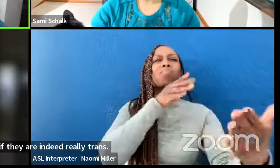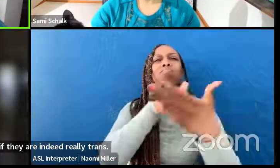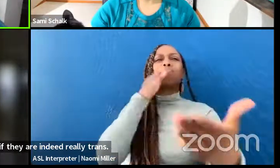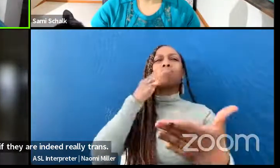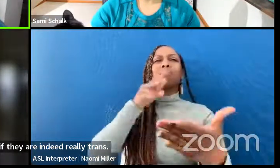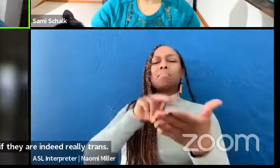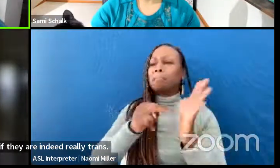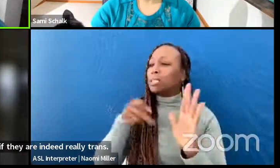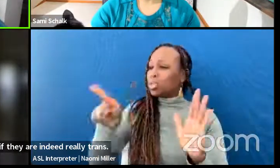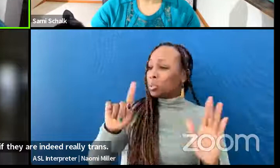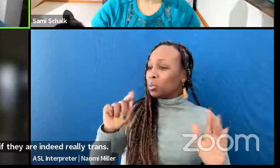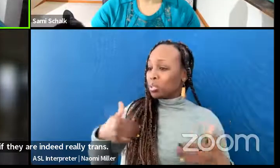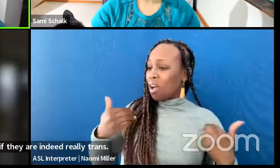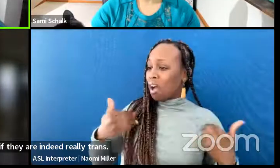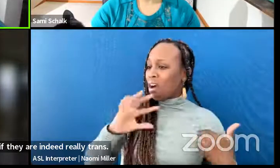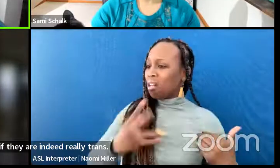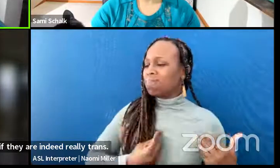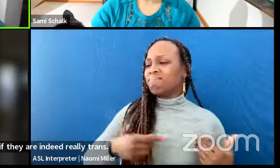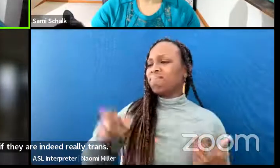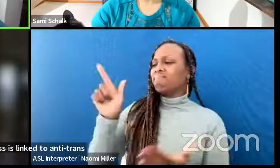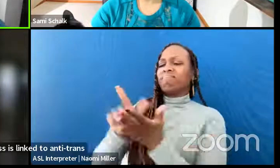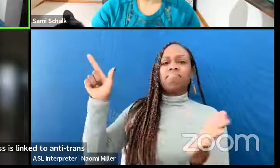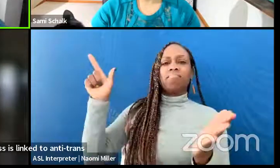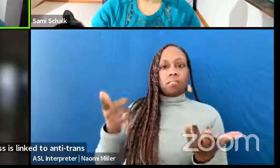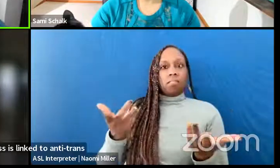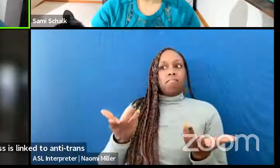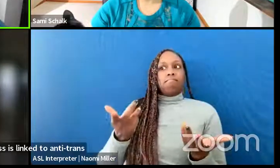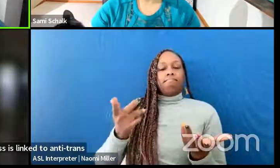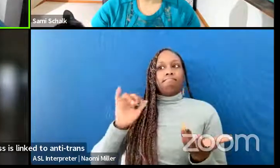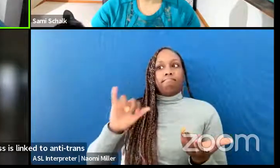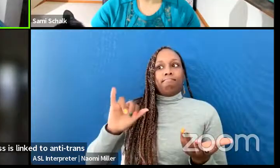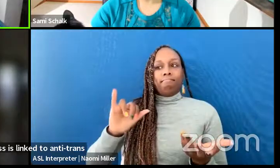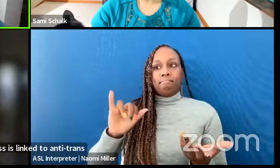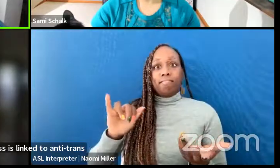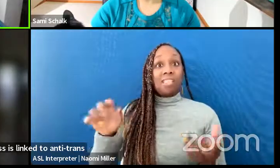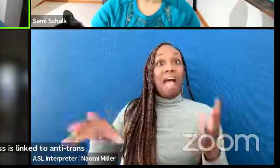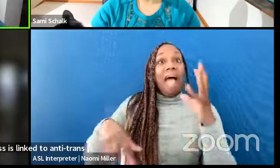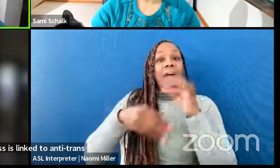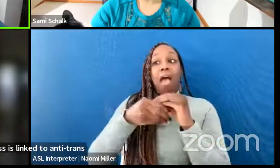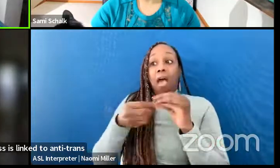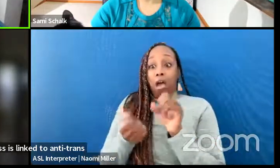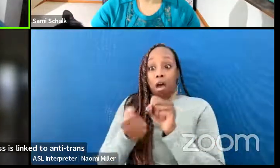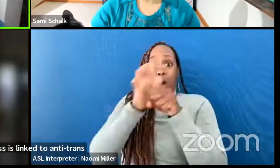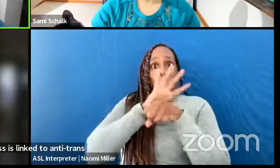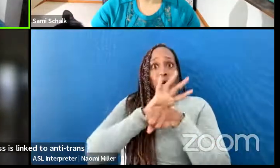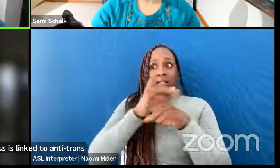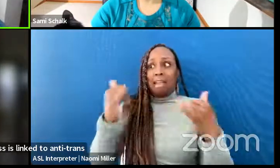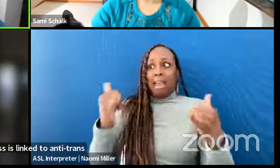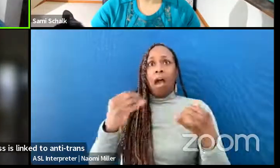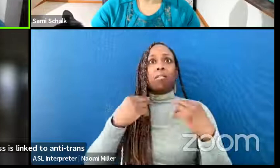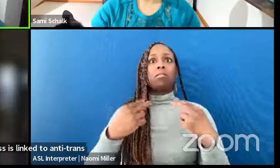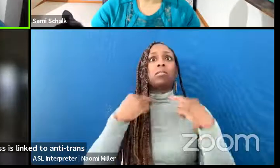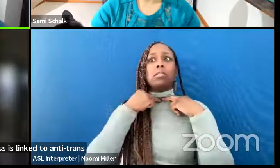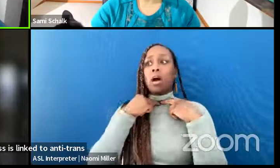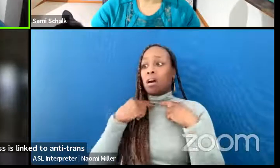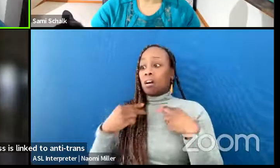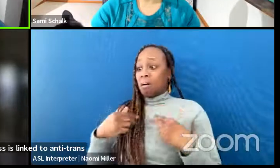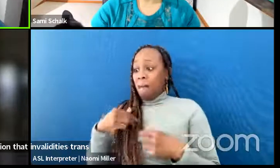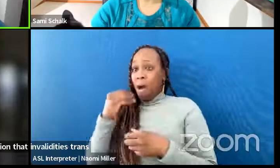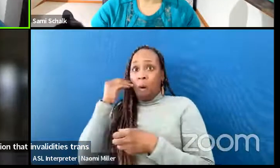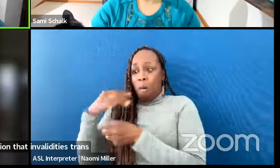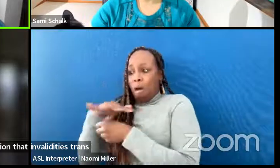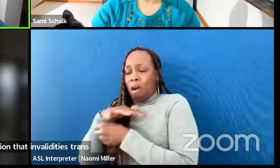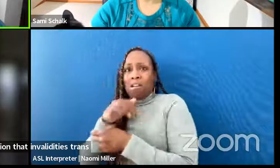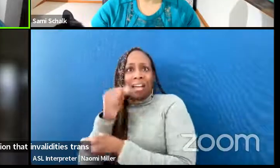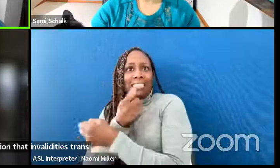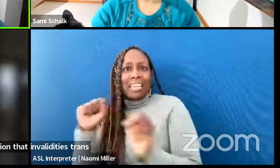youth, while the COVID-19 pandemic traps them in unsafe living situations. These bills send a message to trans youth